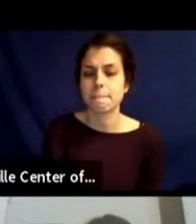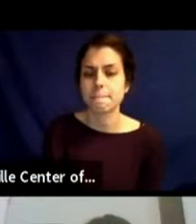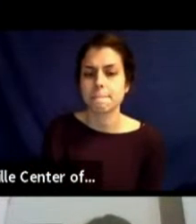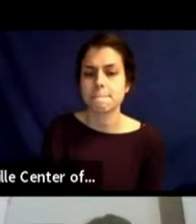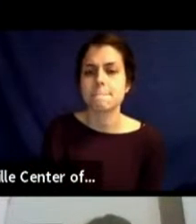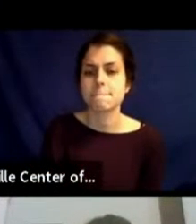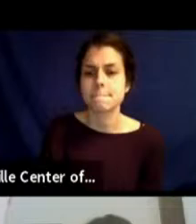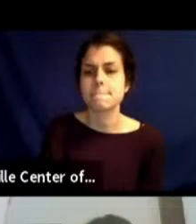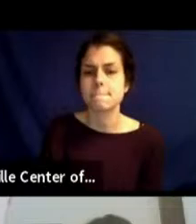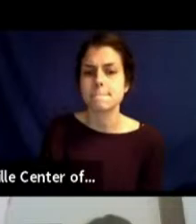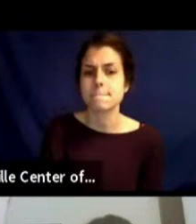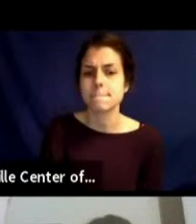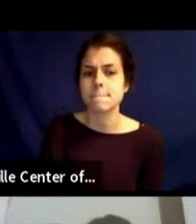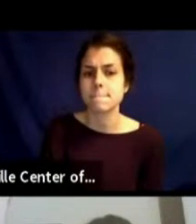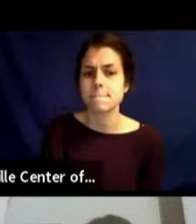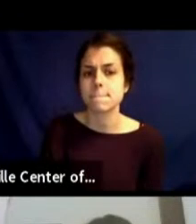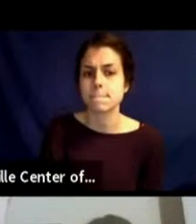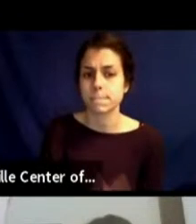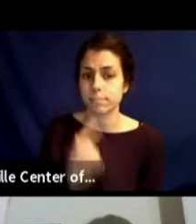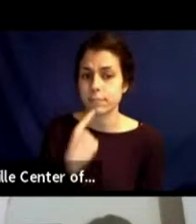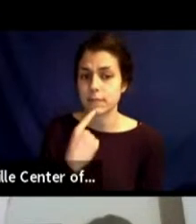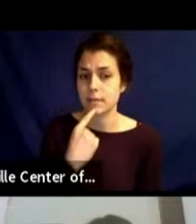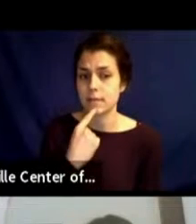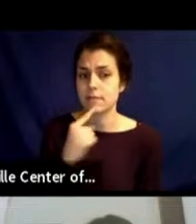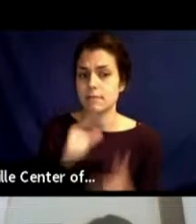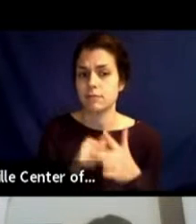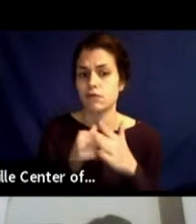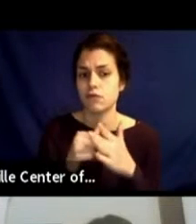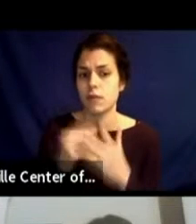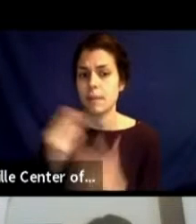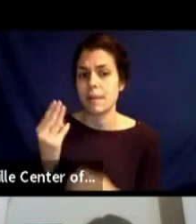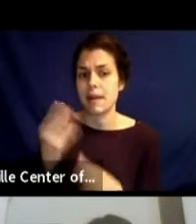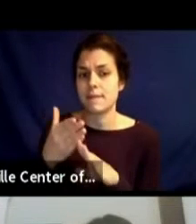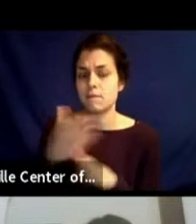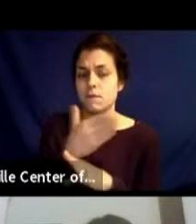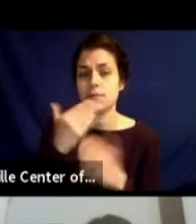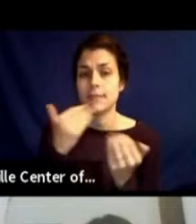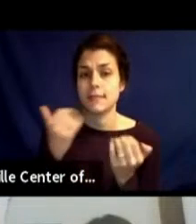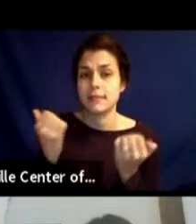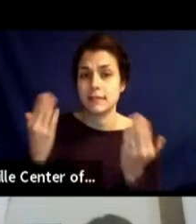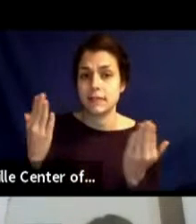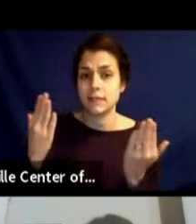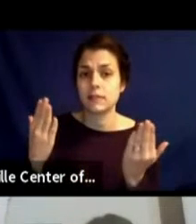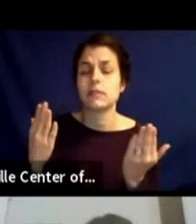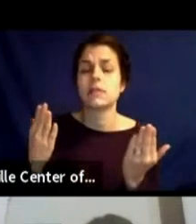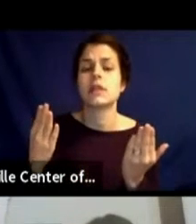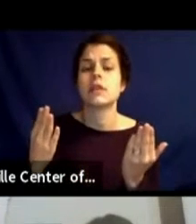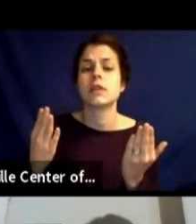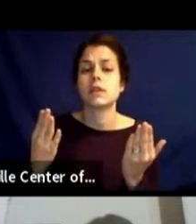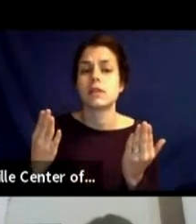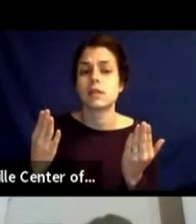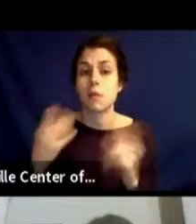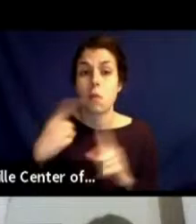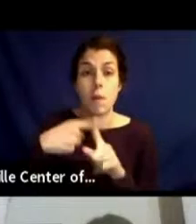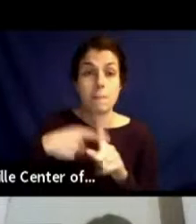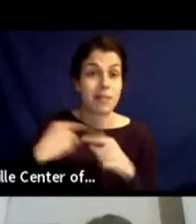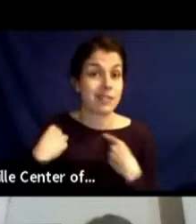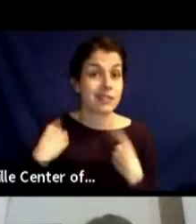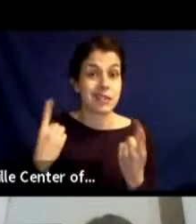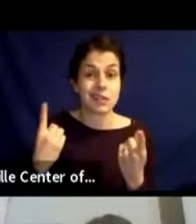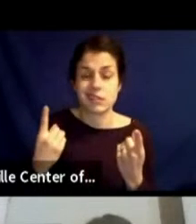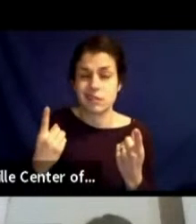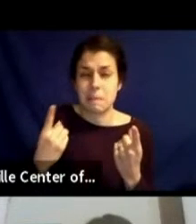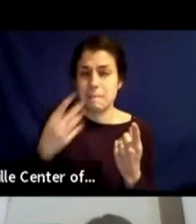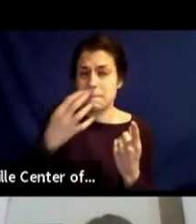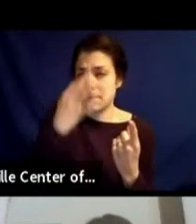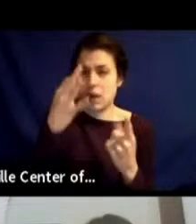it sunsets. It started the Monday before Thanksgiving. So it's not even been in place a month, or maybe barely a